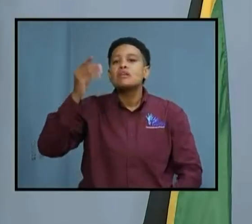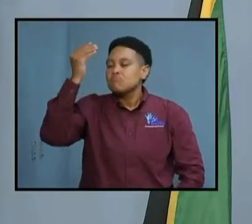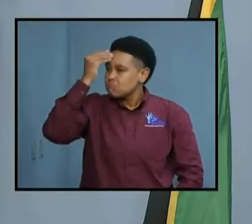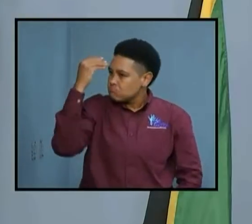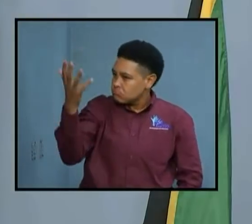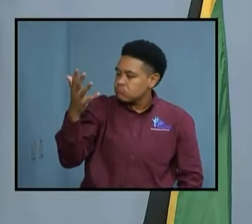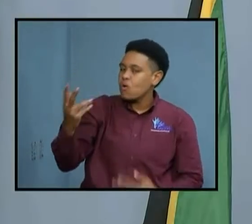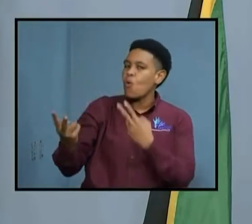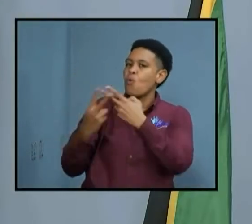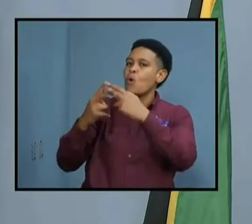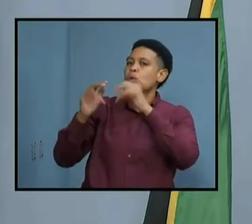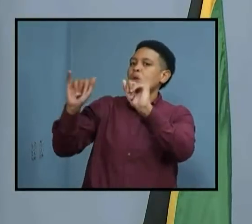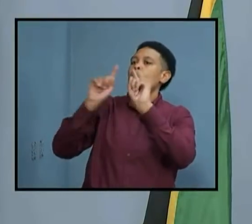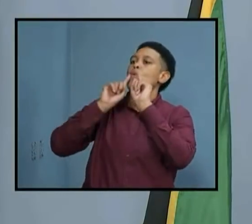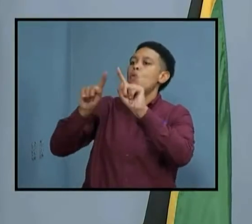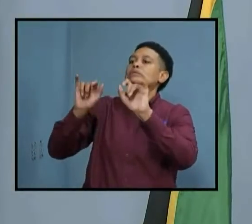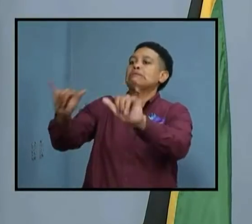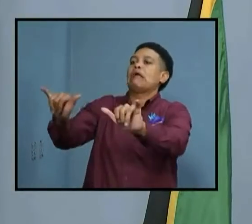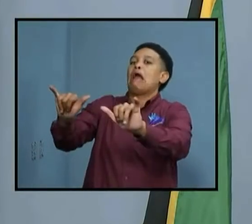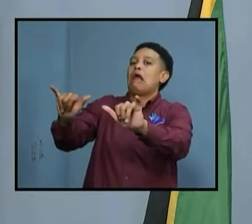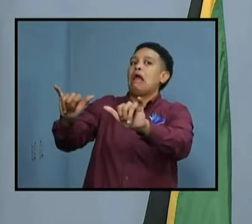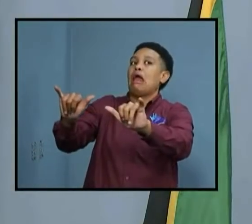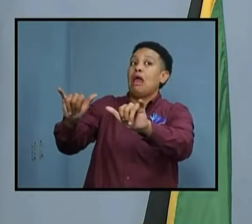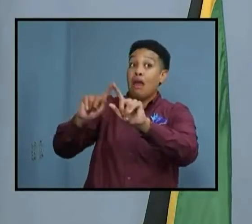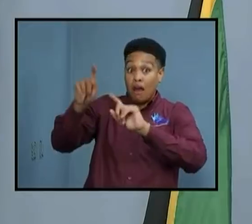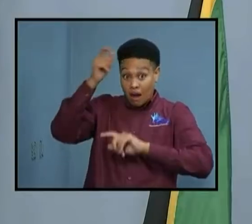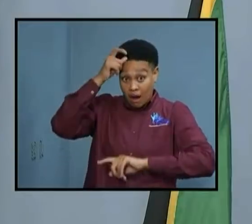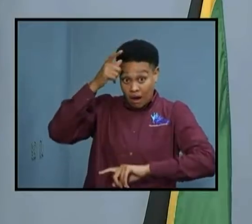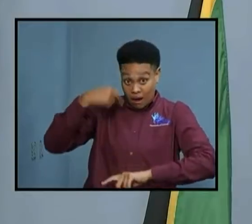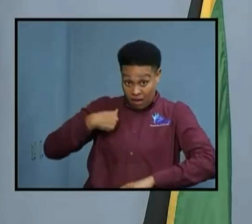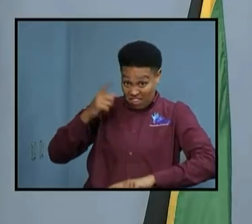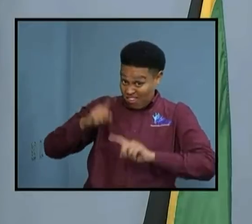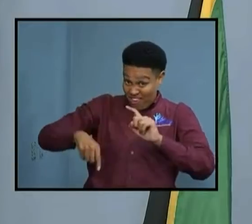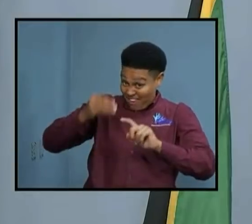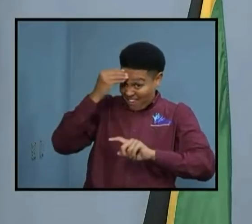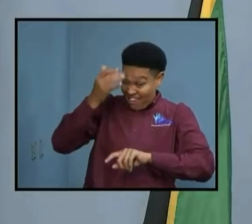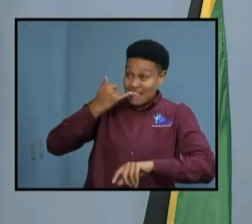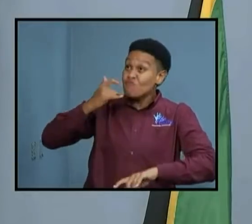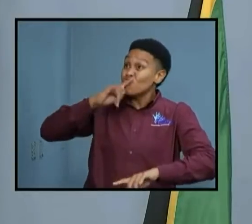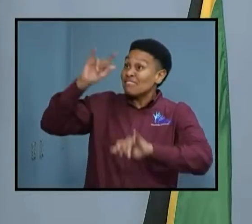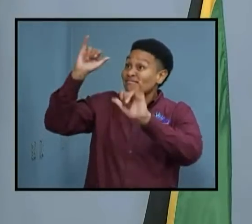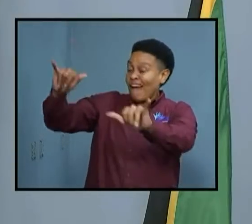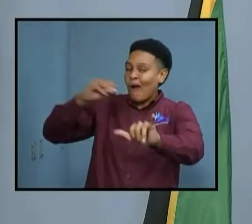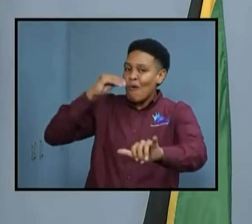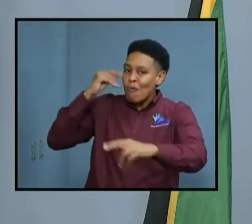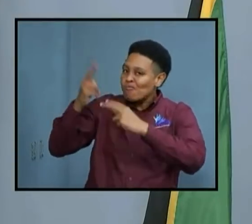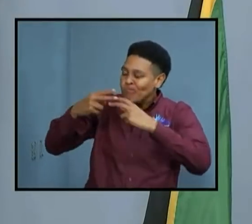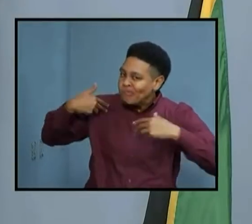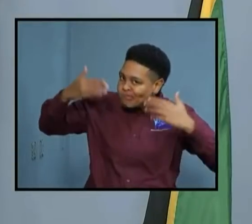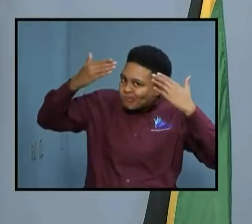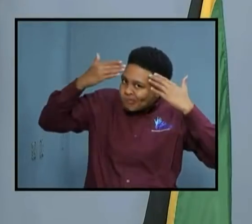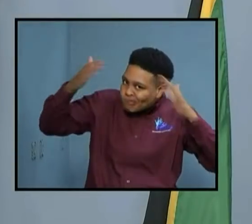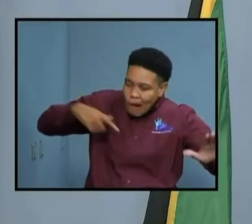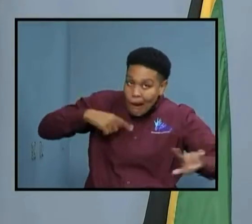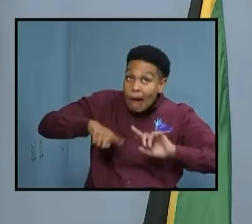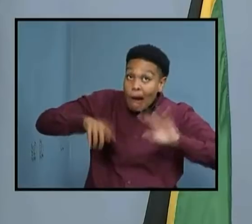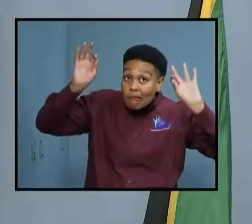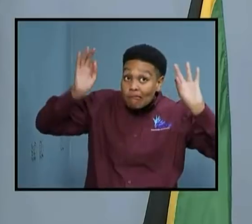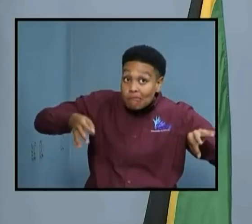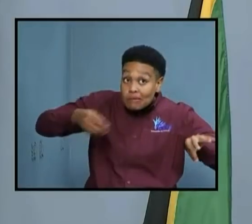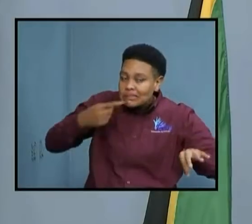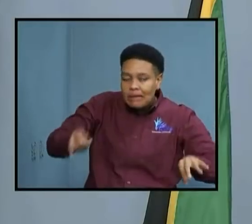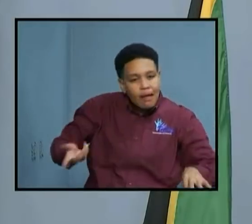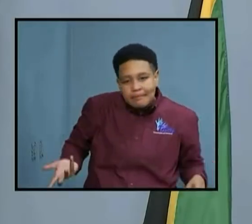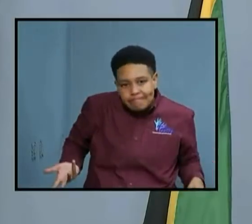quarantine orders. I can't say definitively that they are all quarantined at home. As I've indicated, over the past